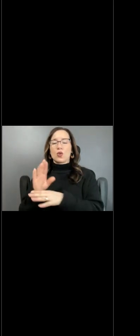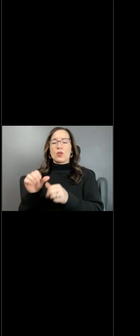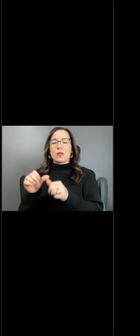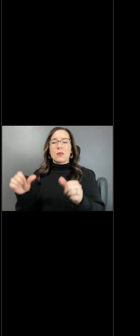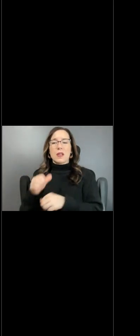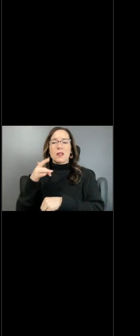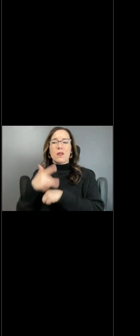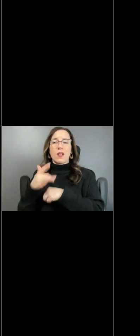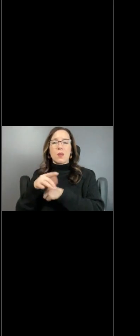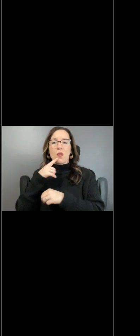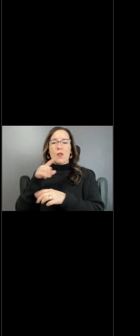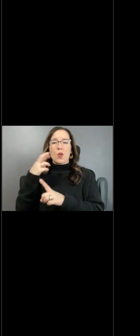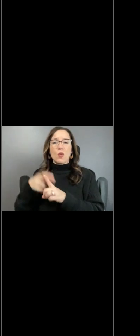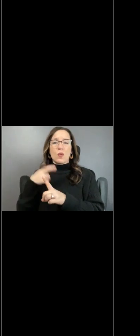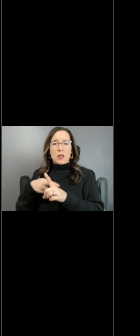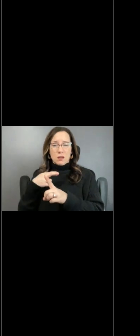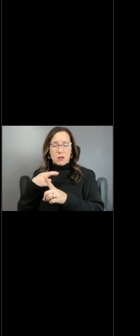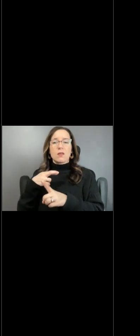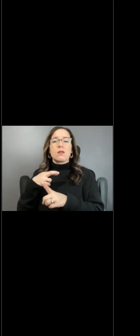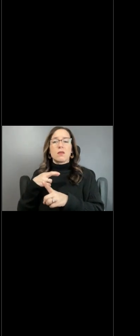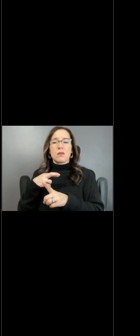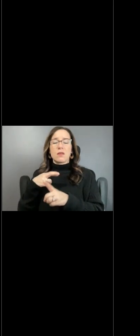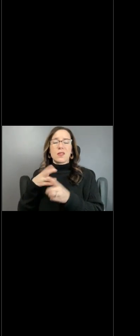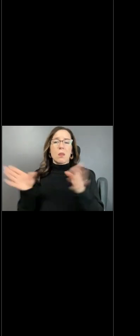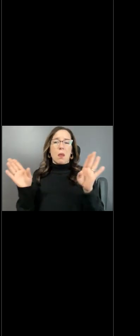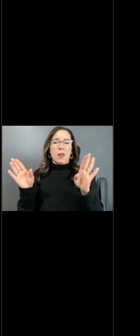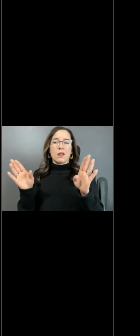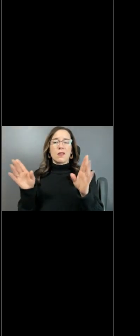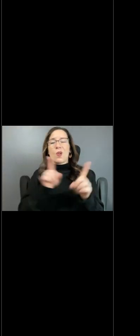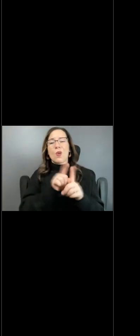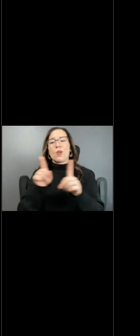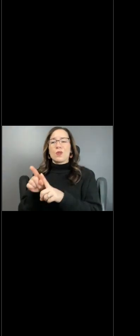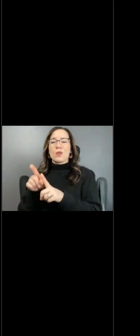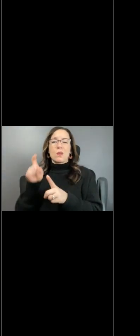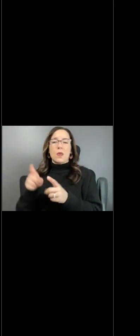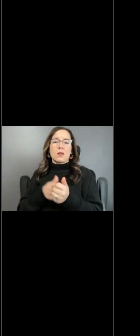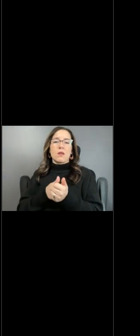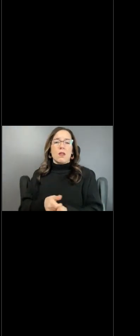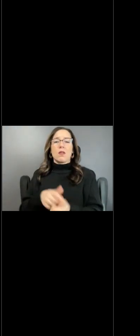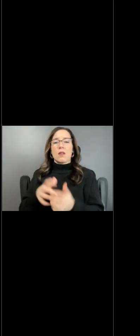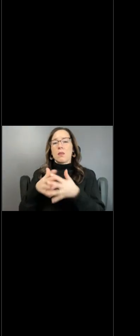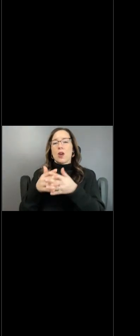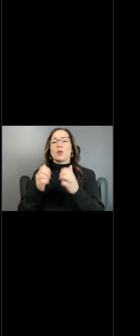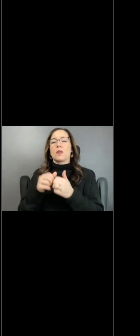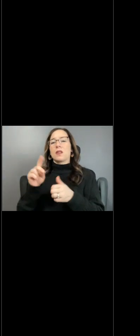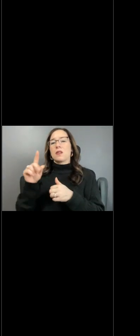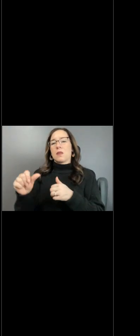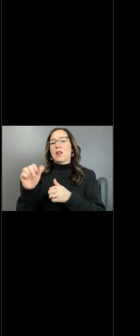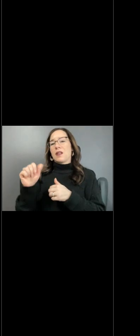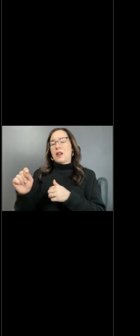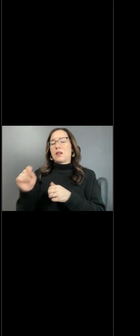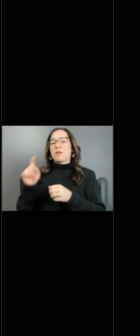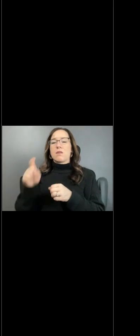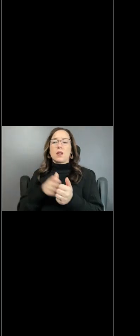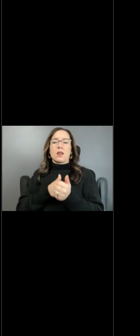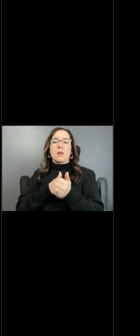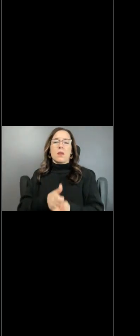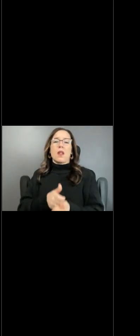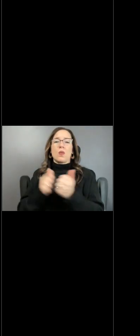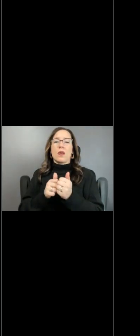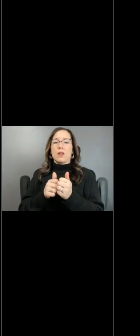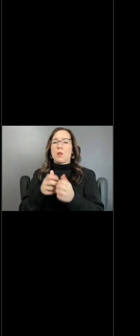available for rent out to the public, are also subject to the Americans with Disabilities Act and must comply with the most stringent